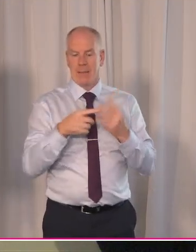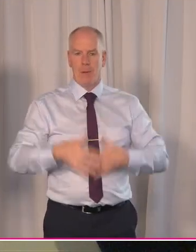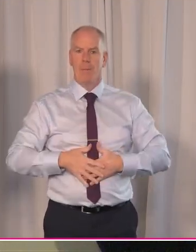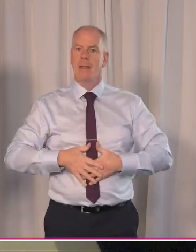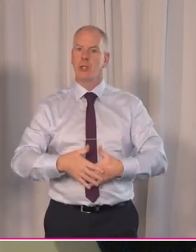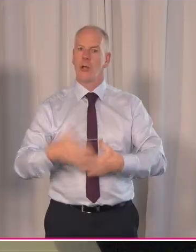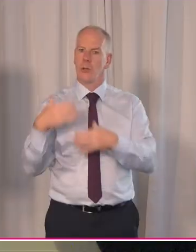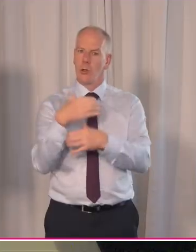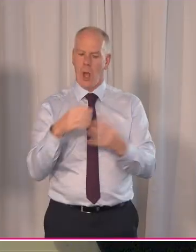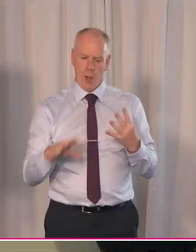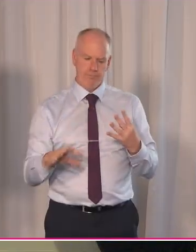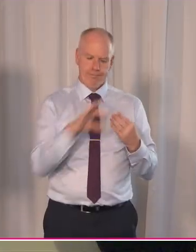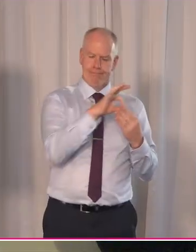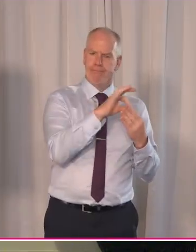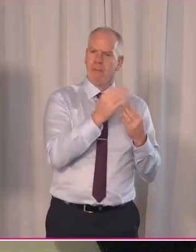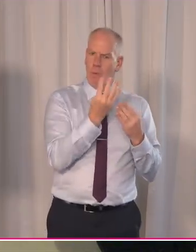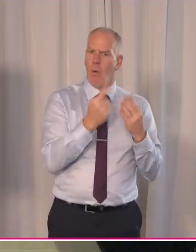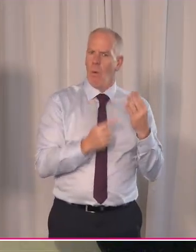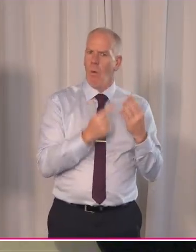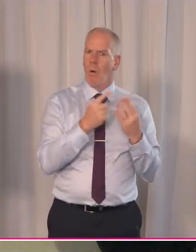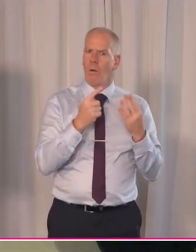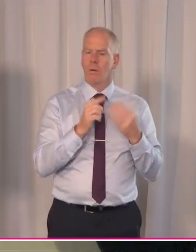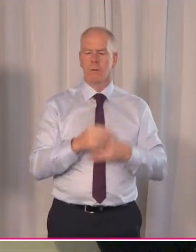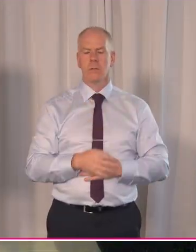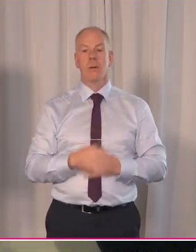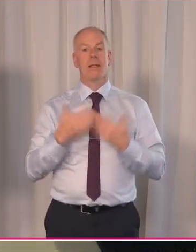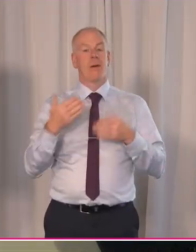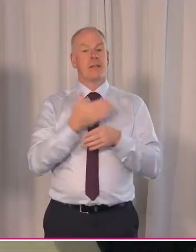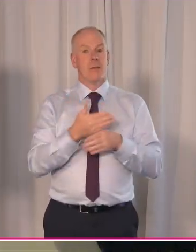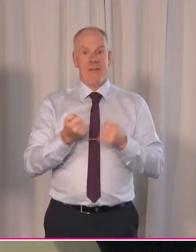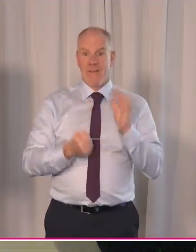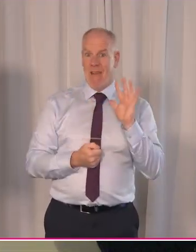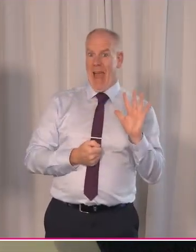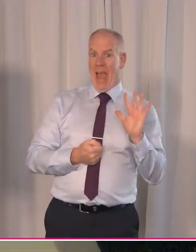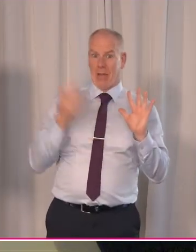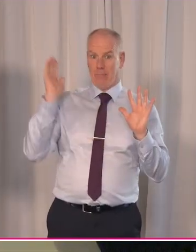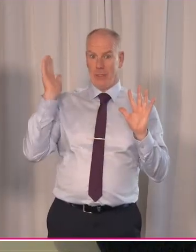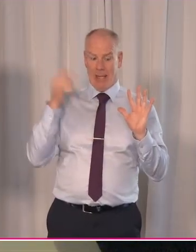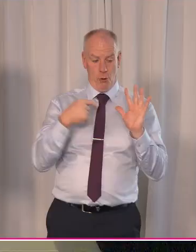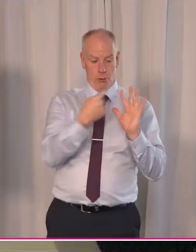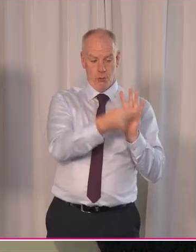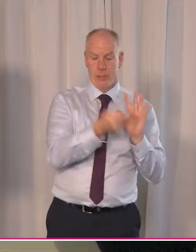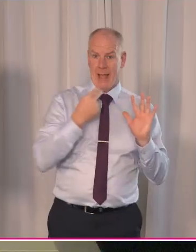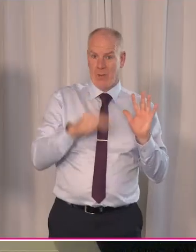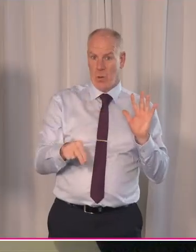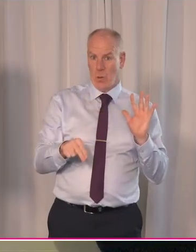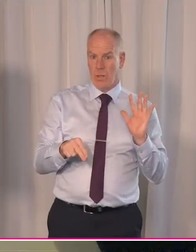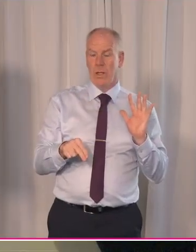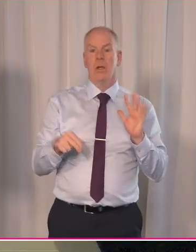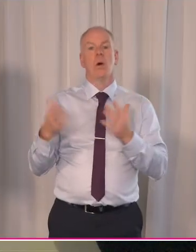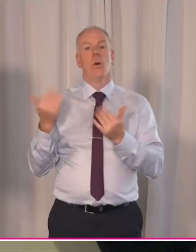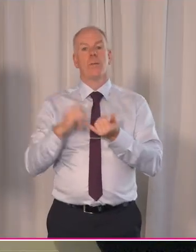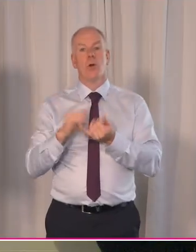care. So I'm going to get started because we've got 5 speakers this afternoon, and I'd like to